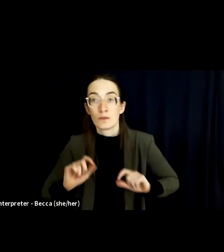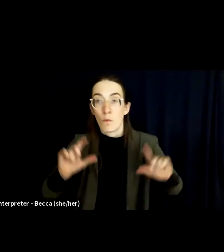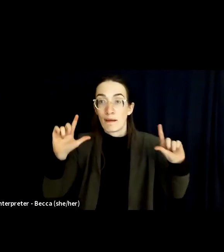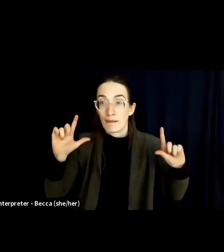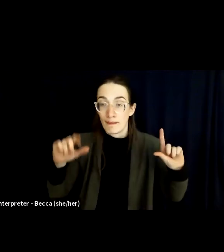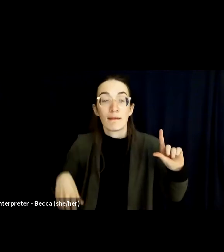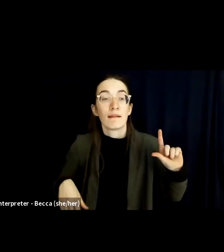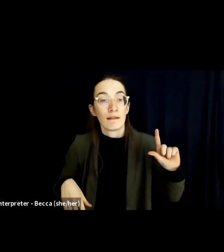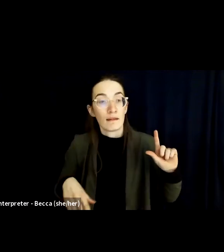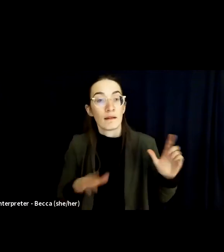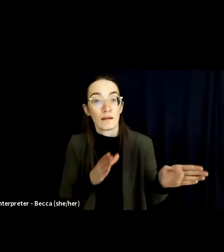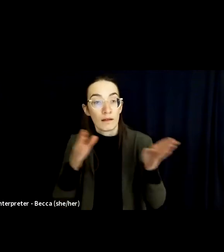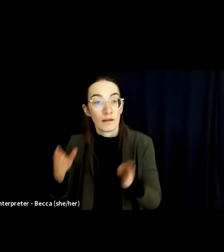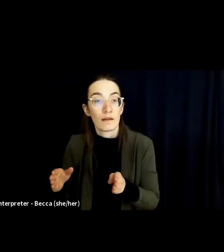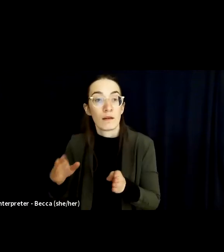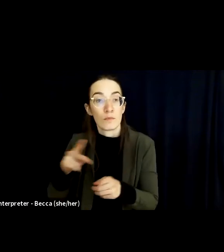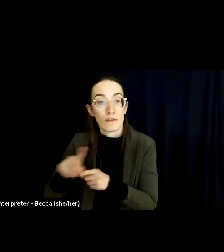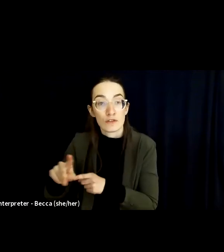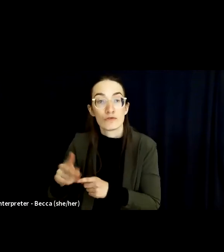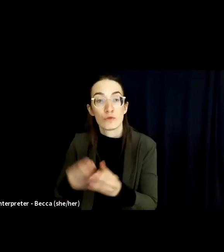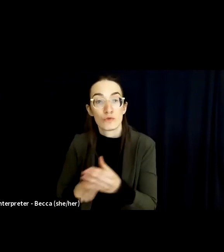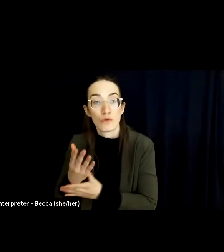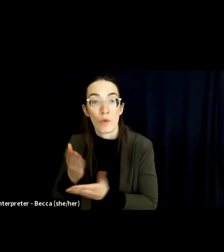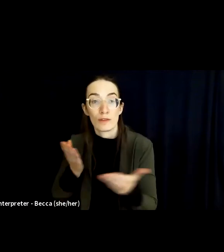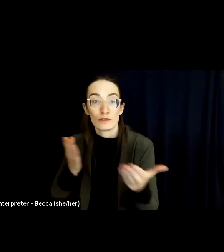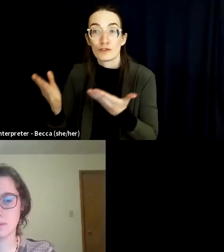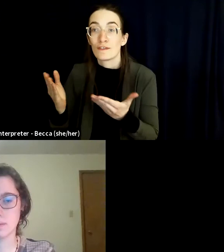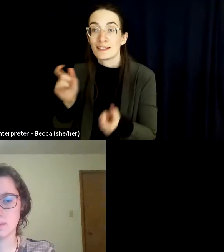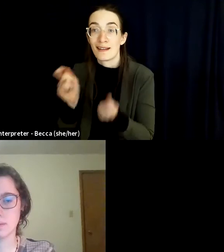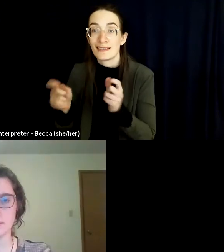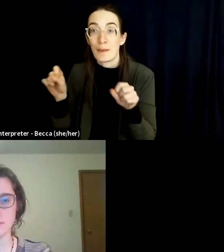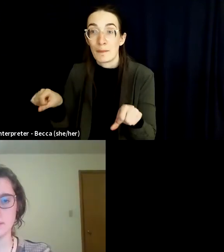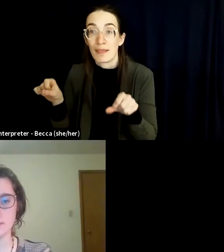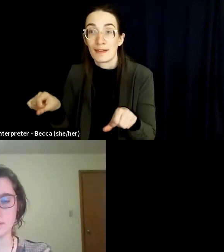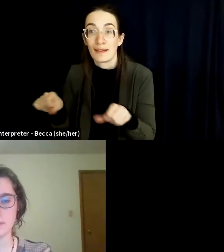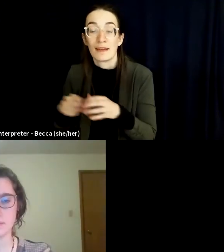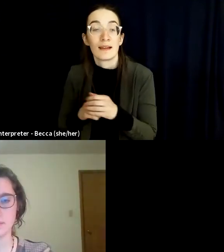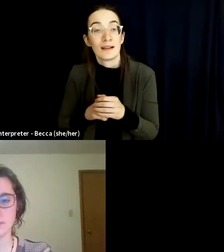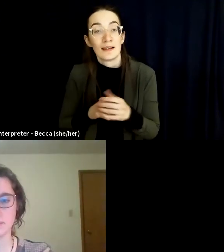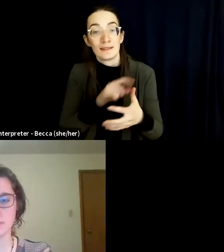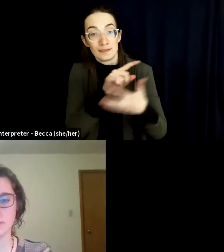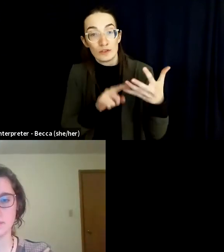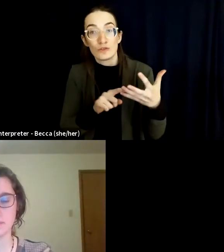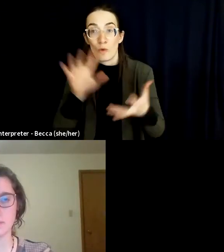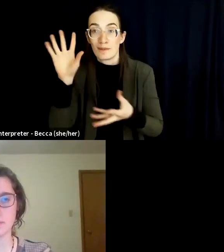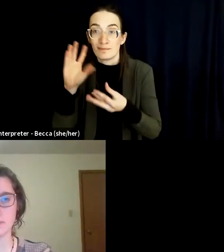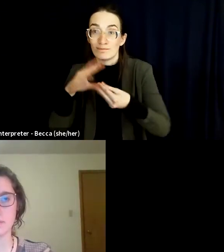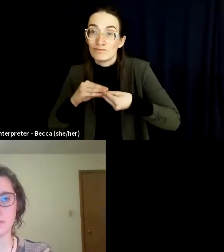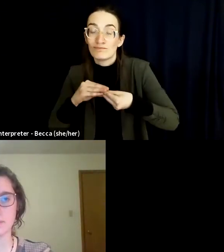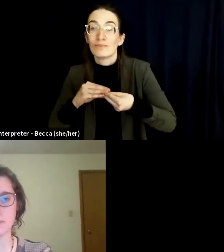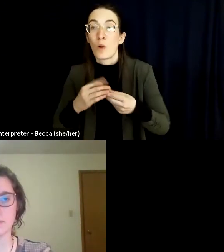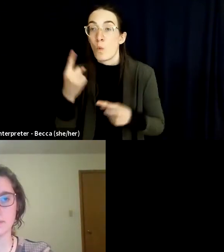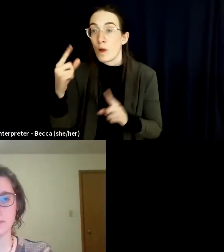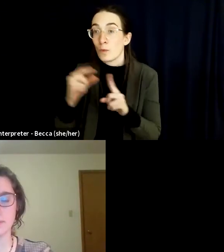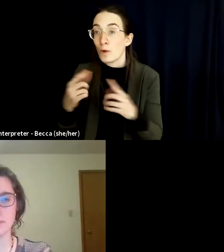well. Professional, I wrote growth, service, and adaptability. And then for all of these, the word that I wanted to kind of tie it all together was